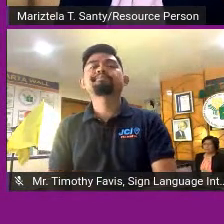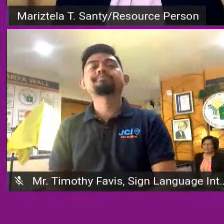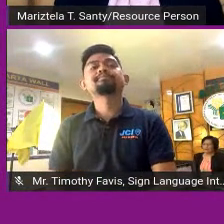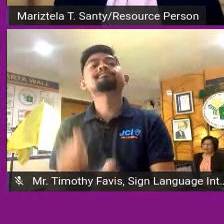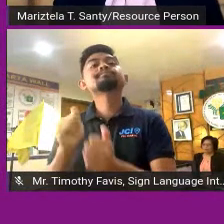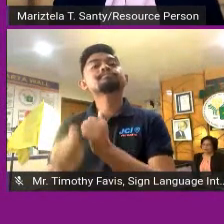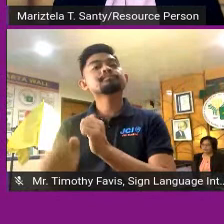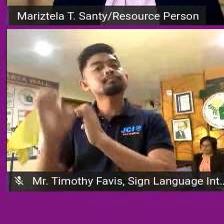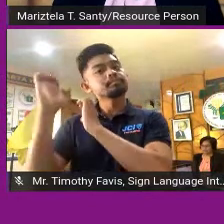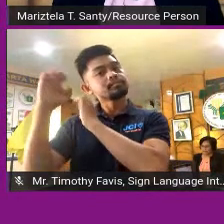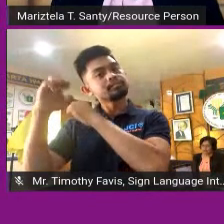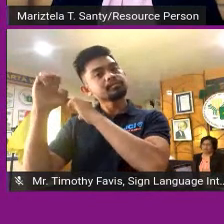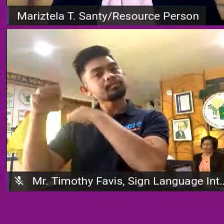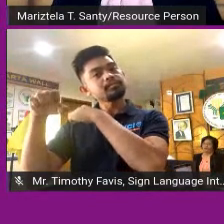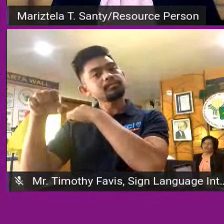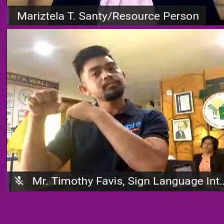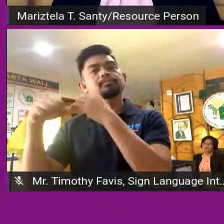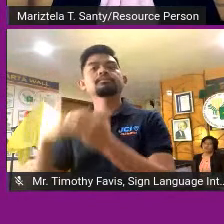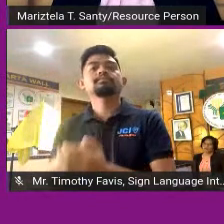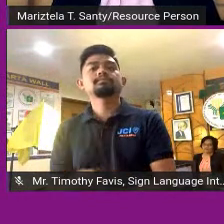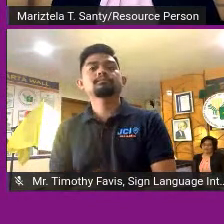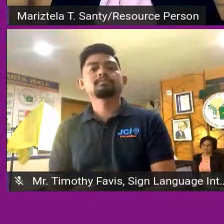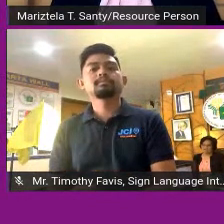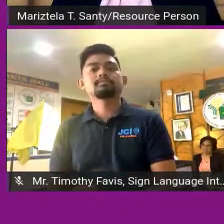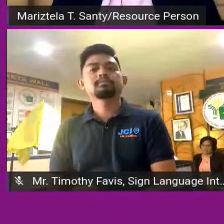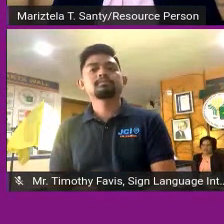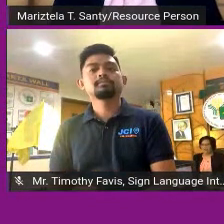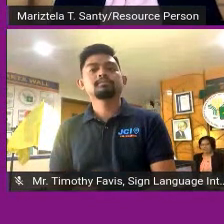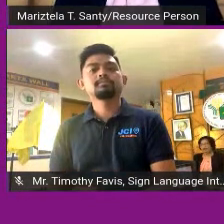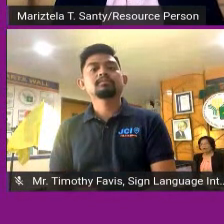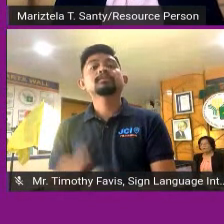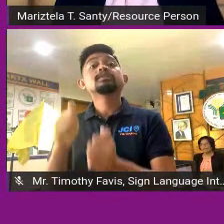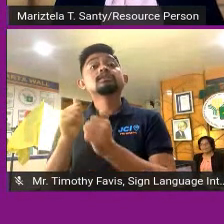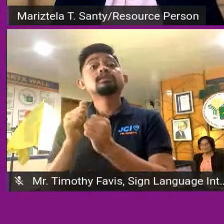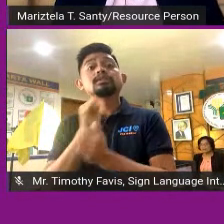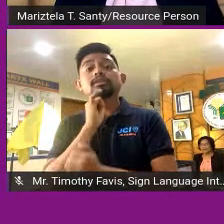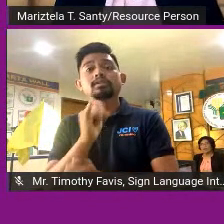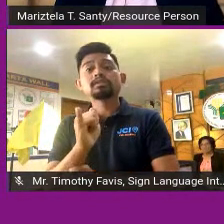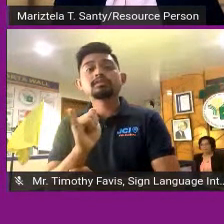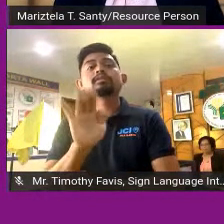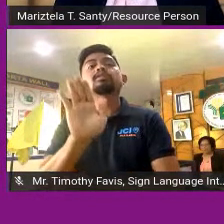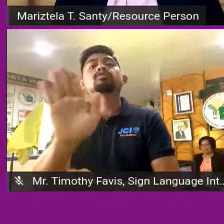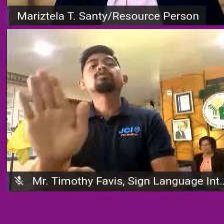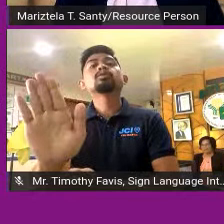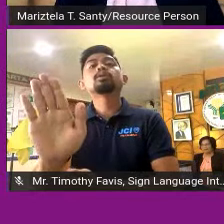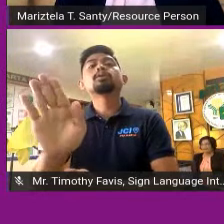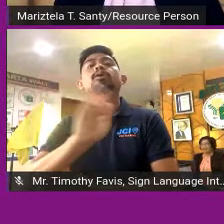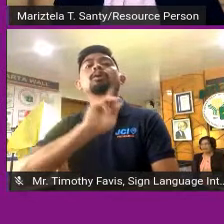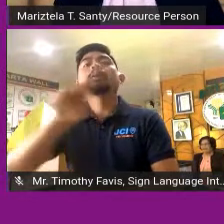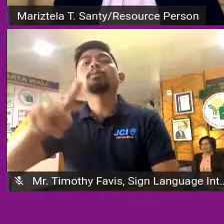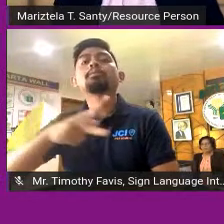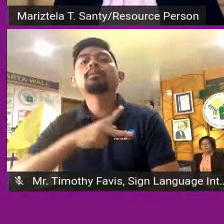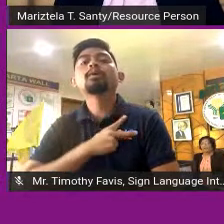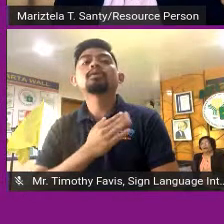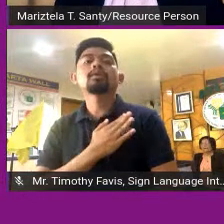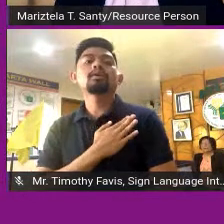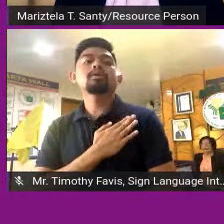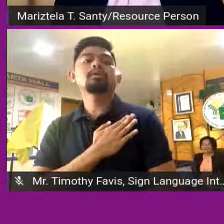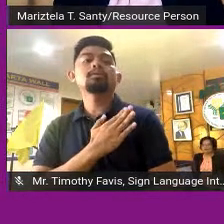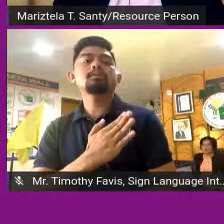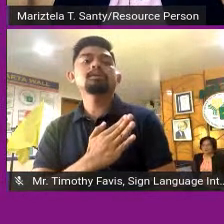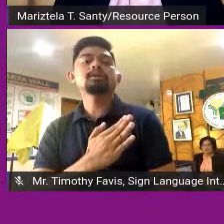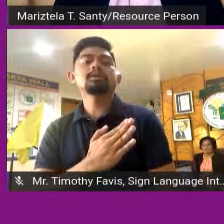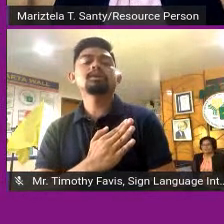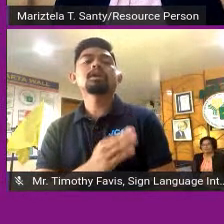our expected output for this GST is your personal commitment to be